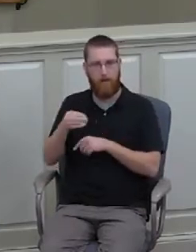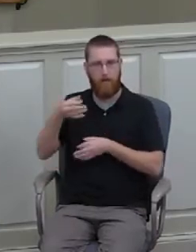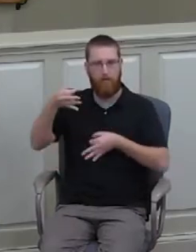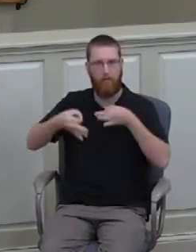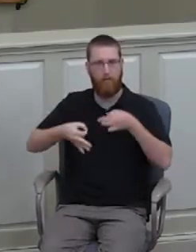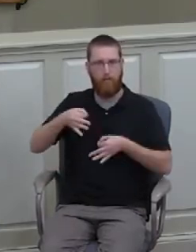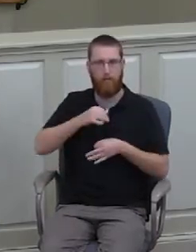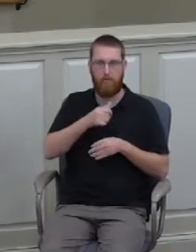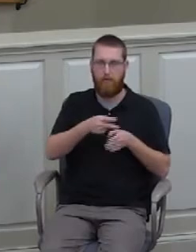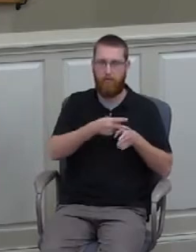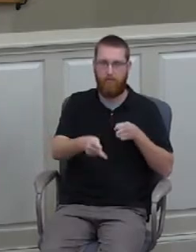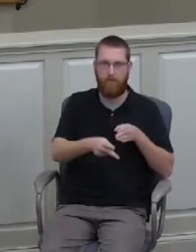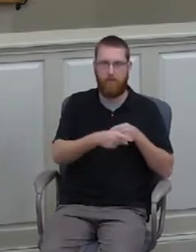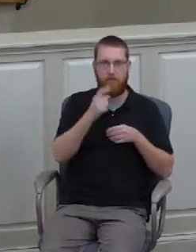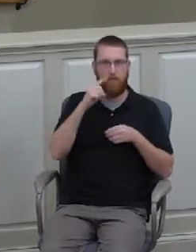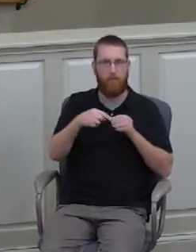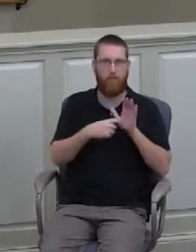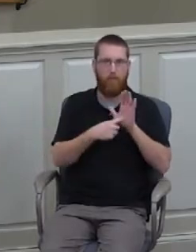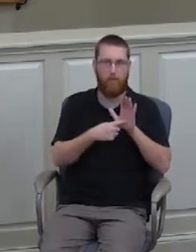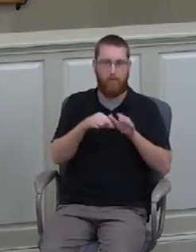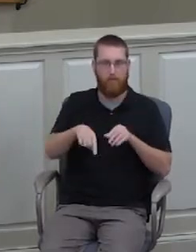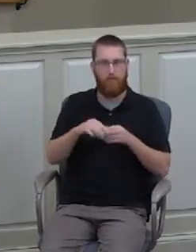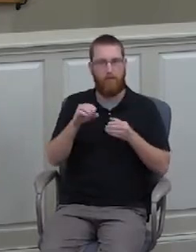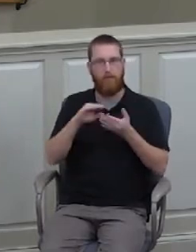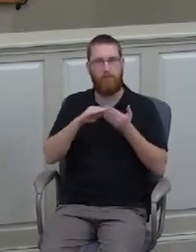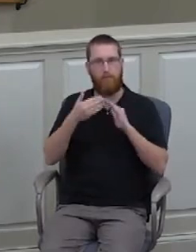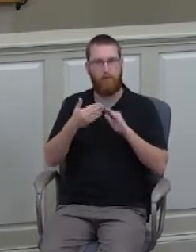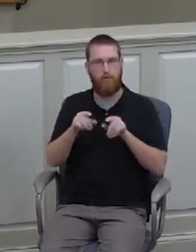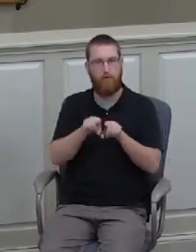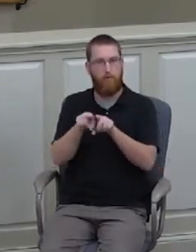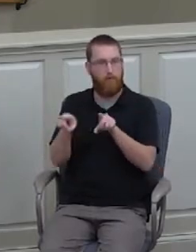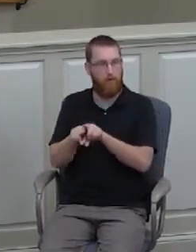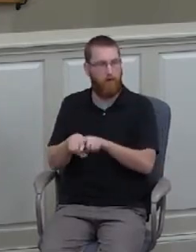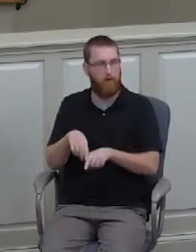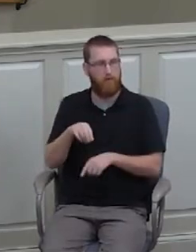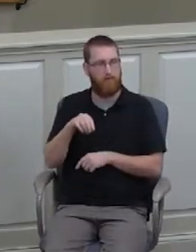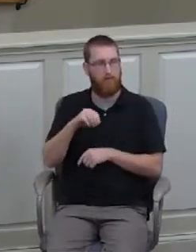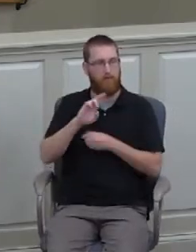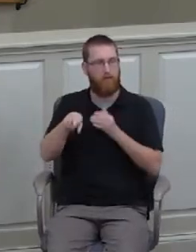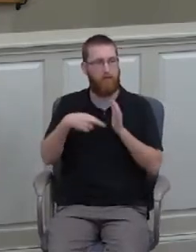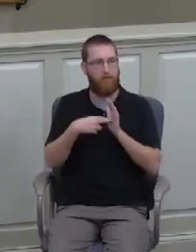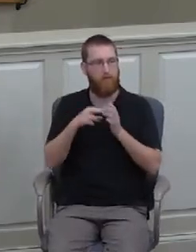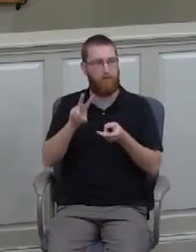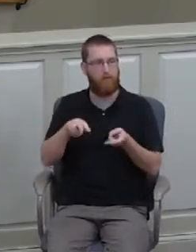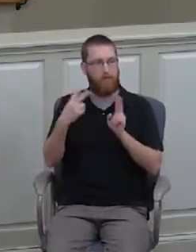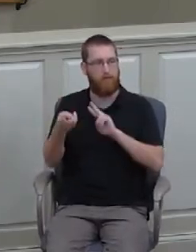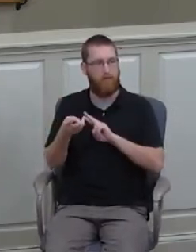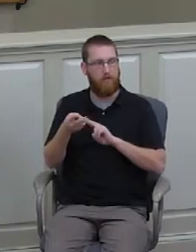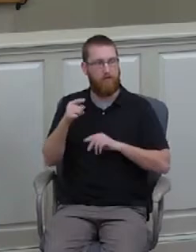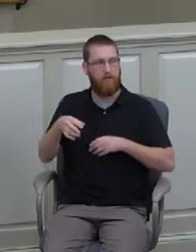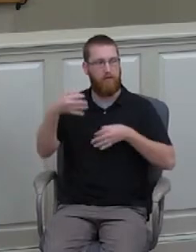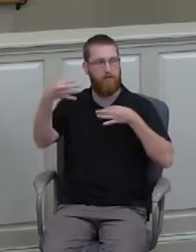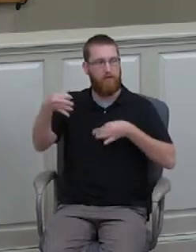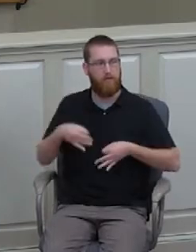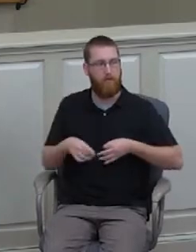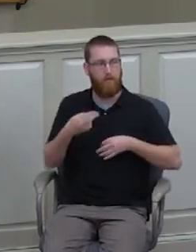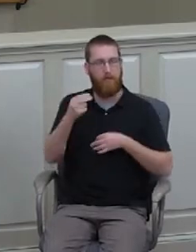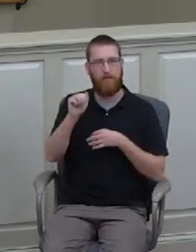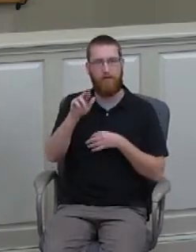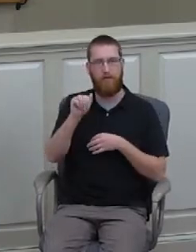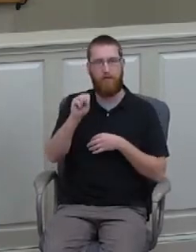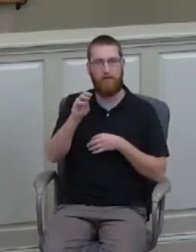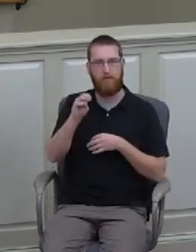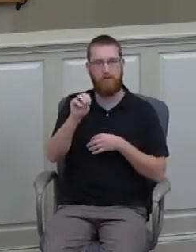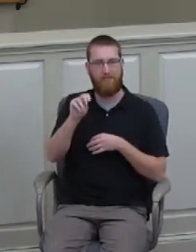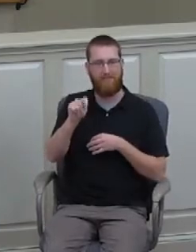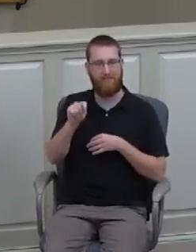only unprofessional for a representative of this community, but also of roles reversed, such would have been described as harassment.